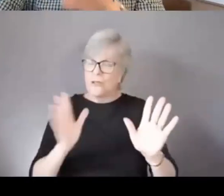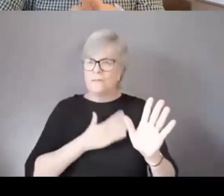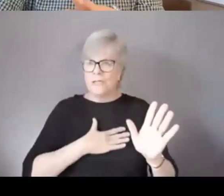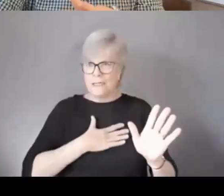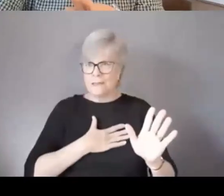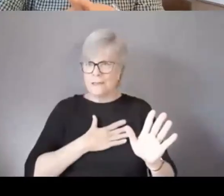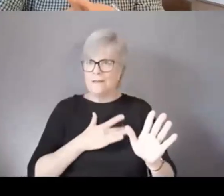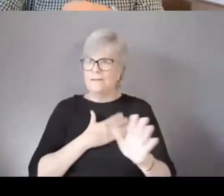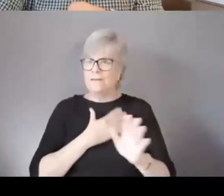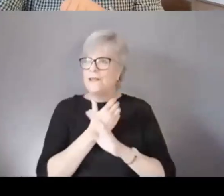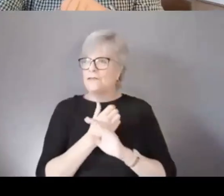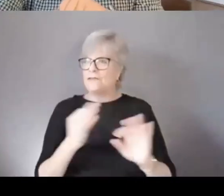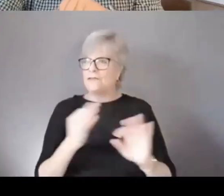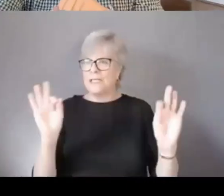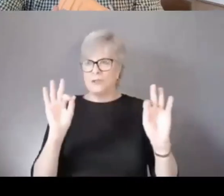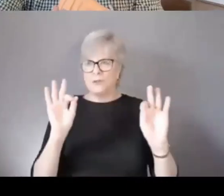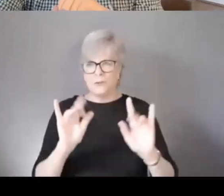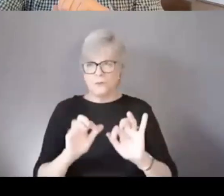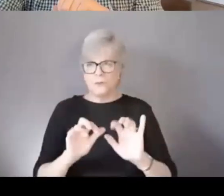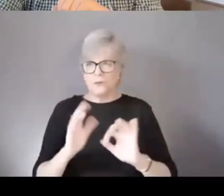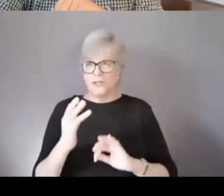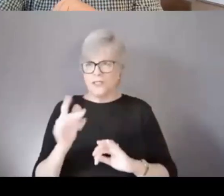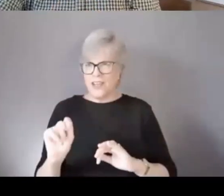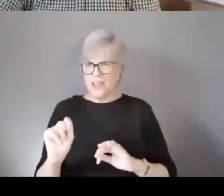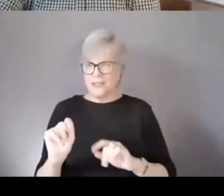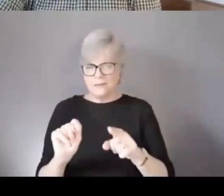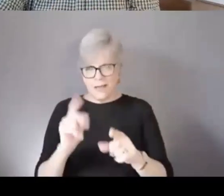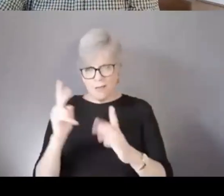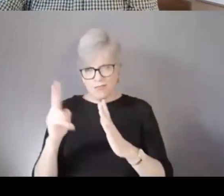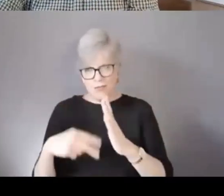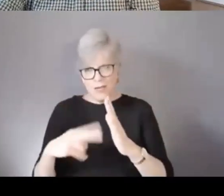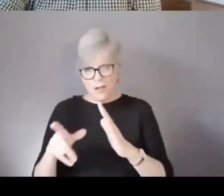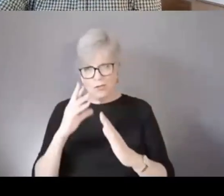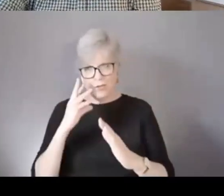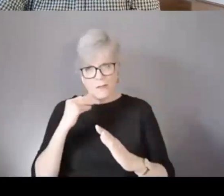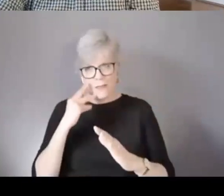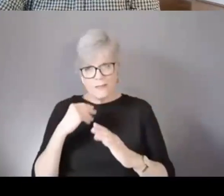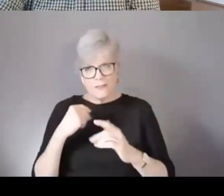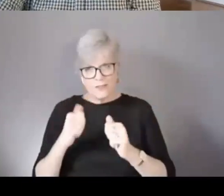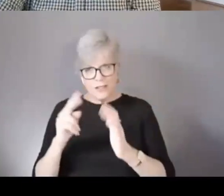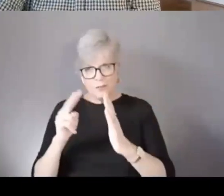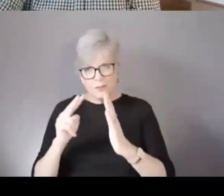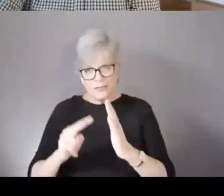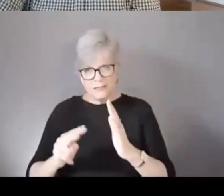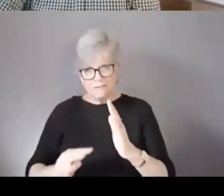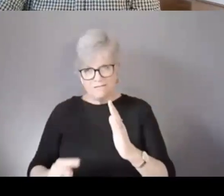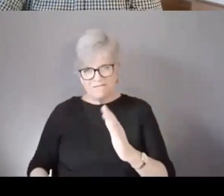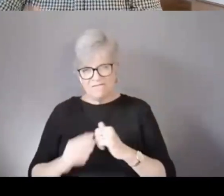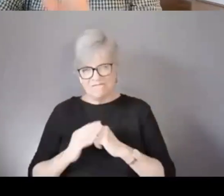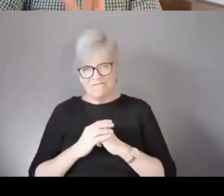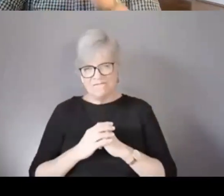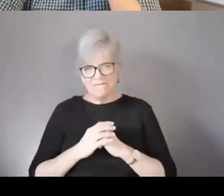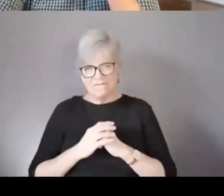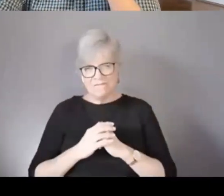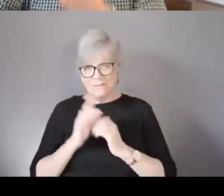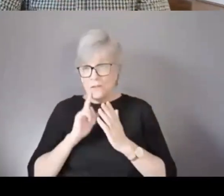into the chat. I'm just reading a little bit about your experiences here. I'm trying to follow along with you, but want to just check and see if there's